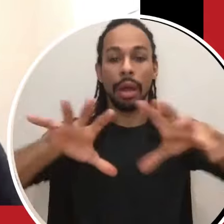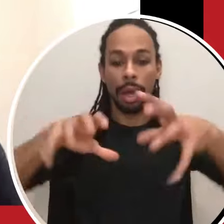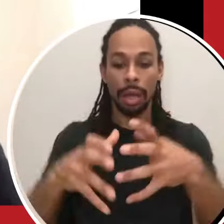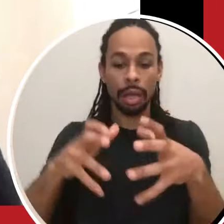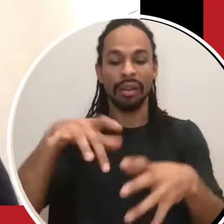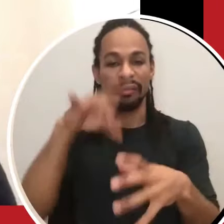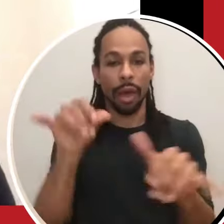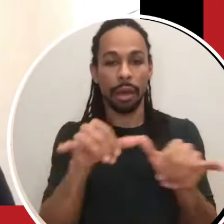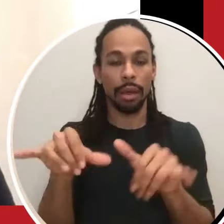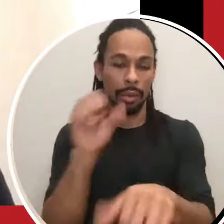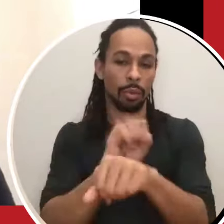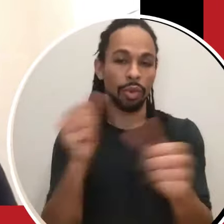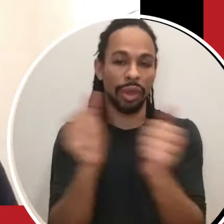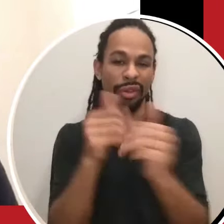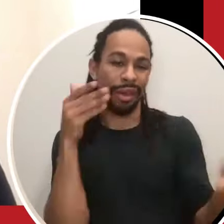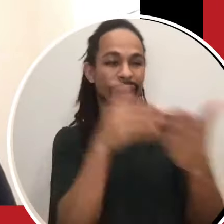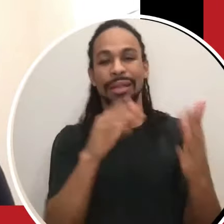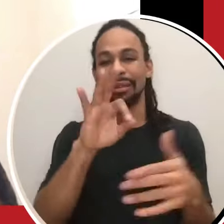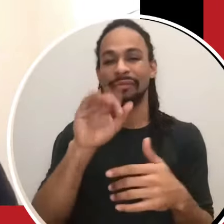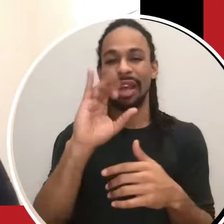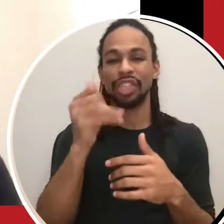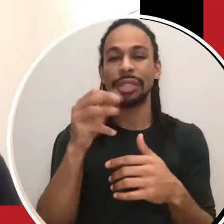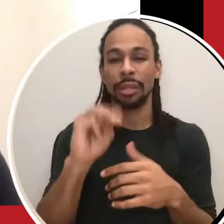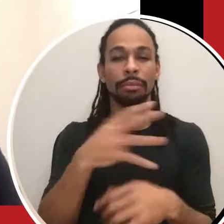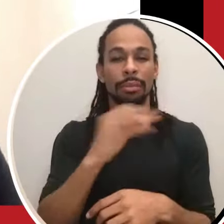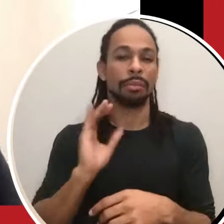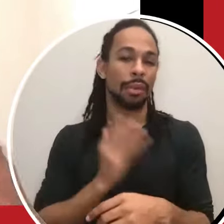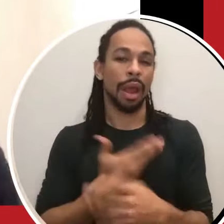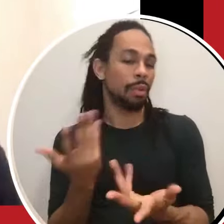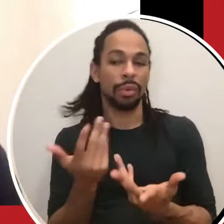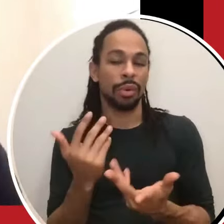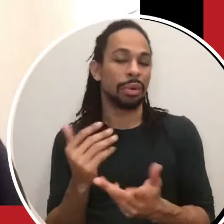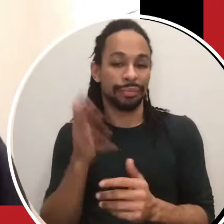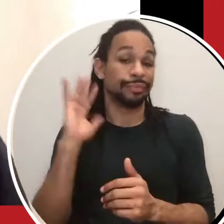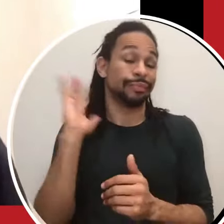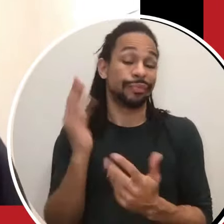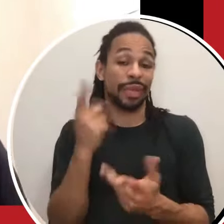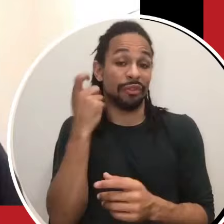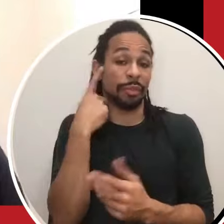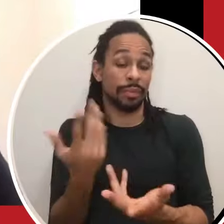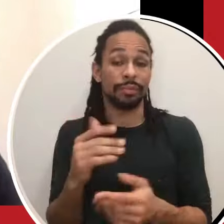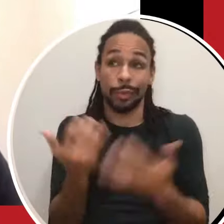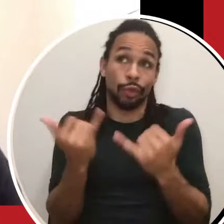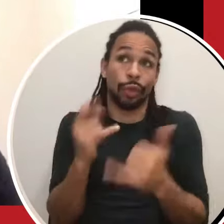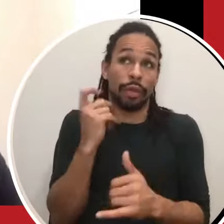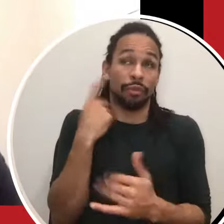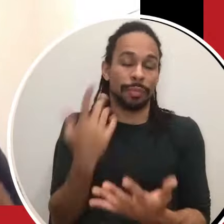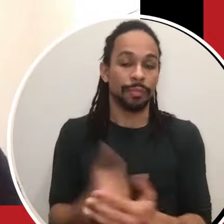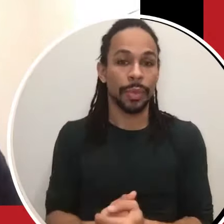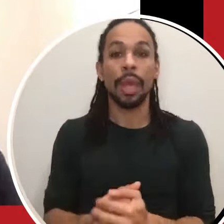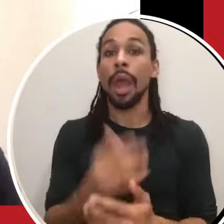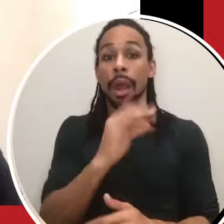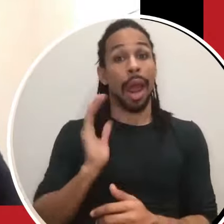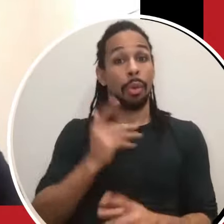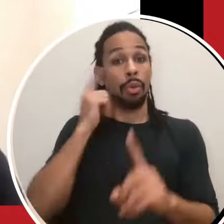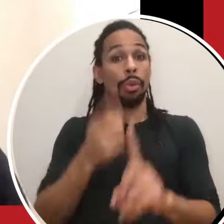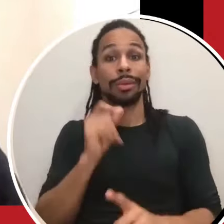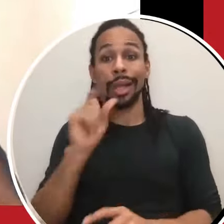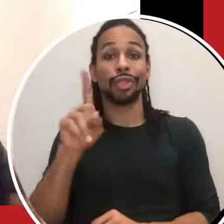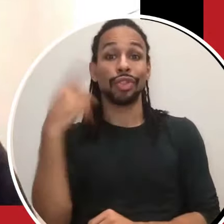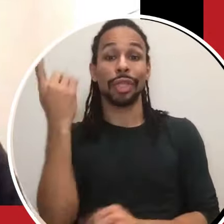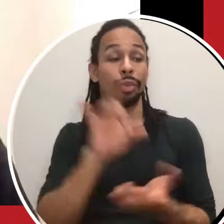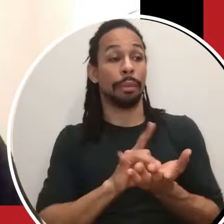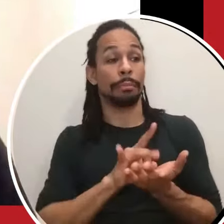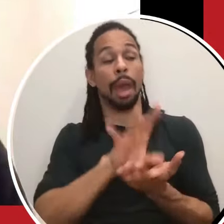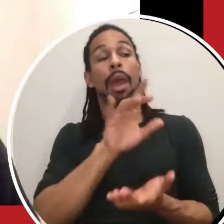piece of importance about our work is that it wasn't just to get him out, right? Like Trump in and of himself is not going